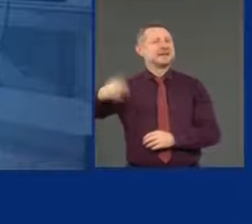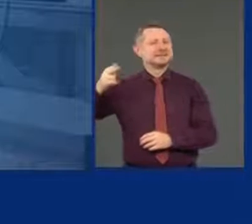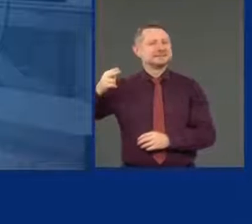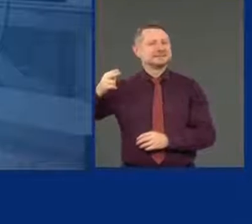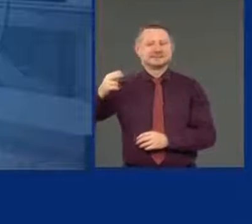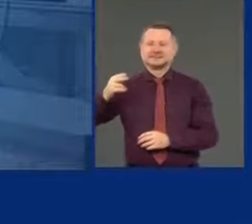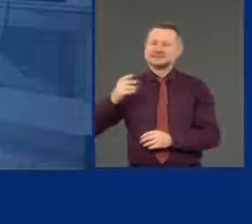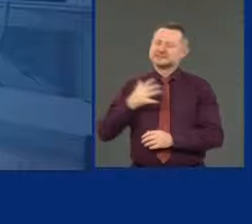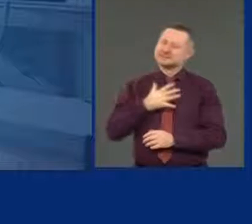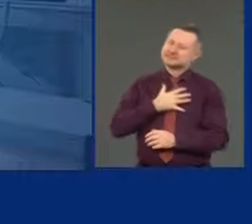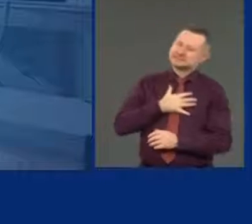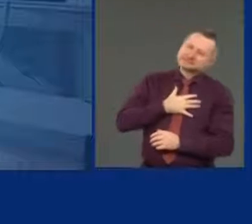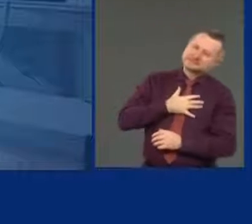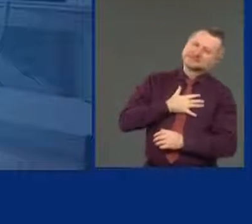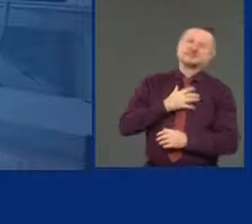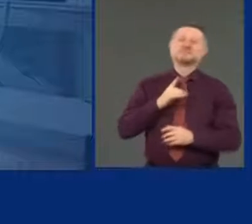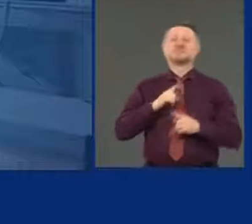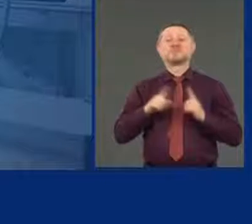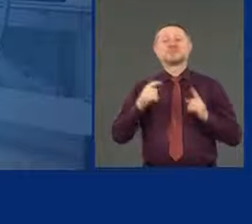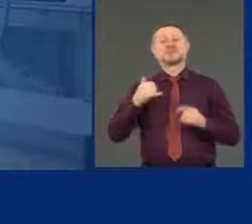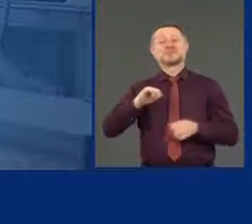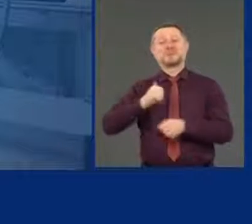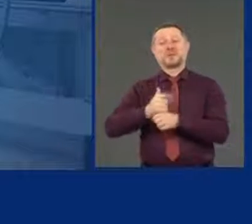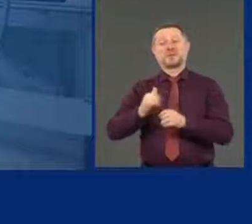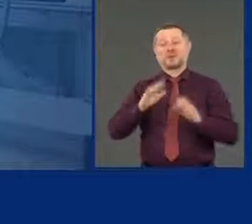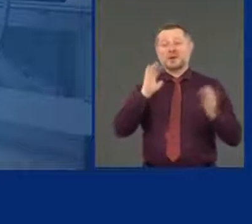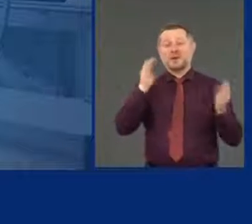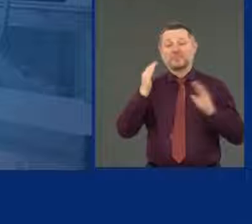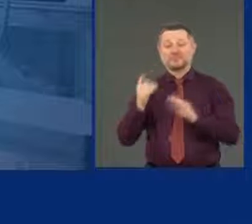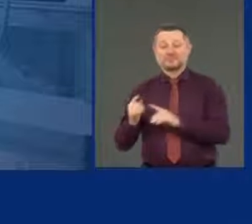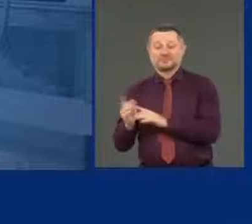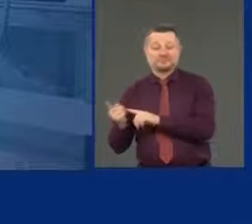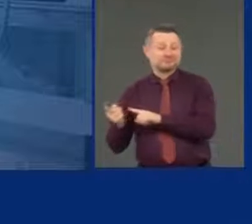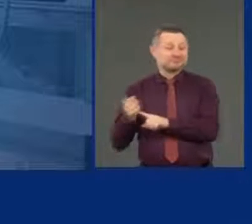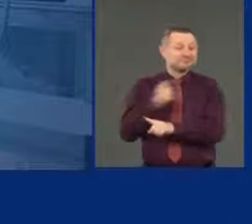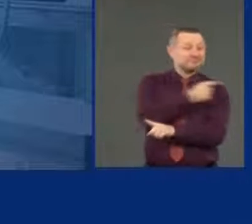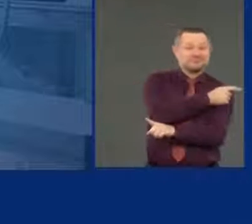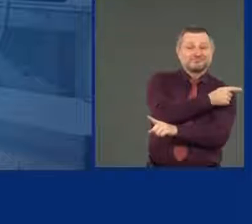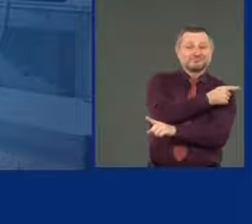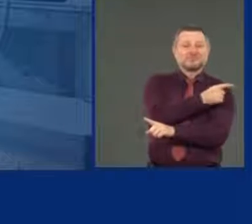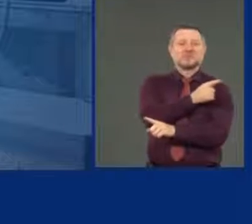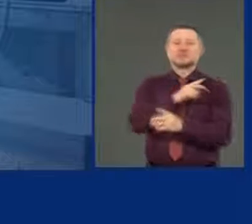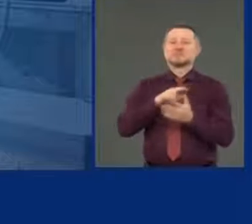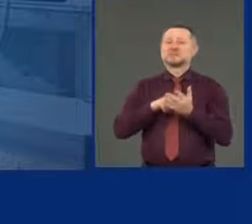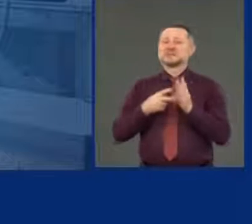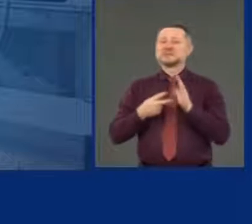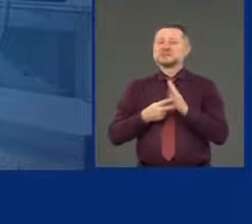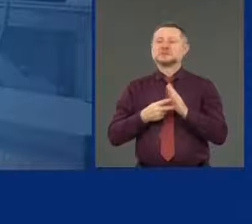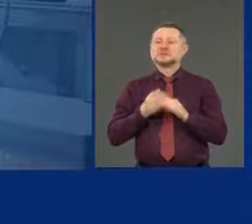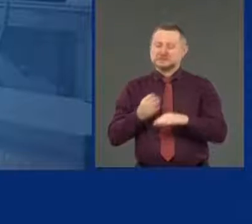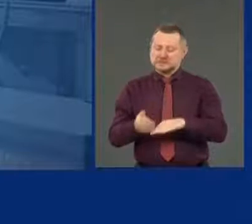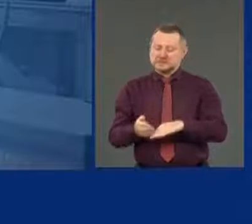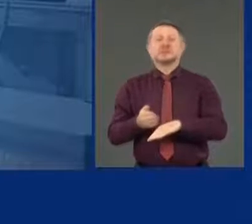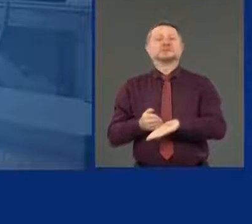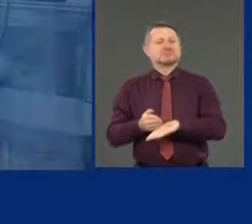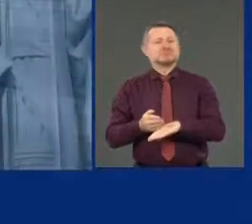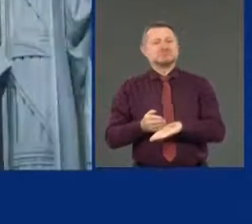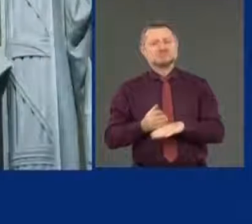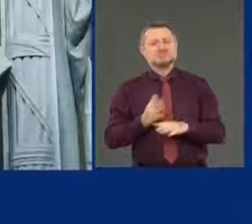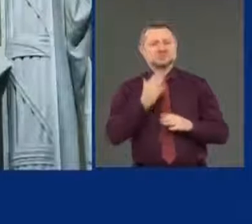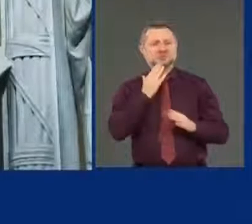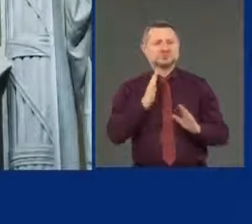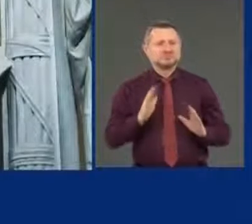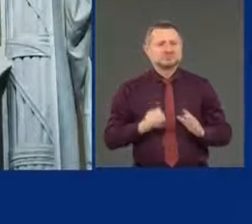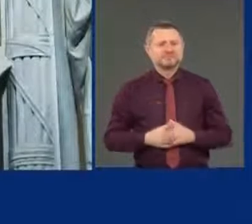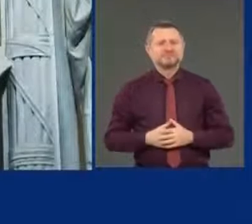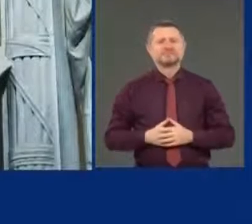only in the relative absurdity of our situation is that relatively good news. And